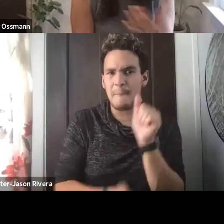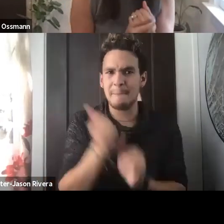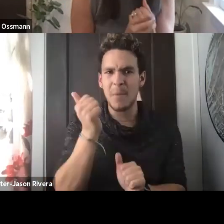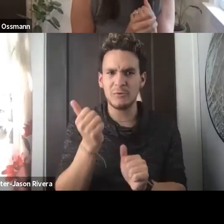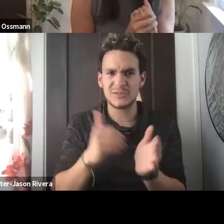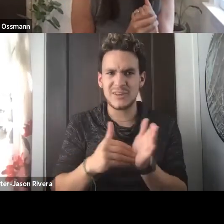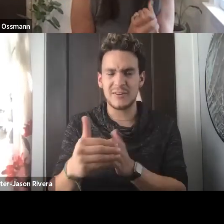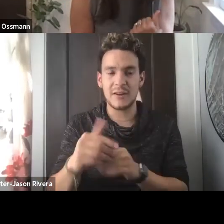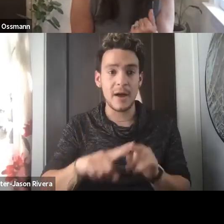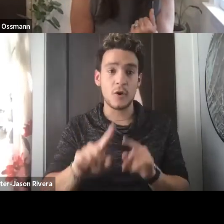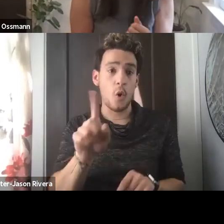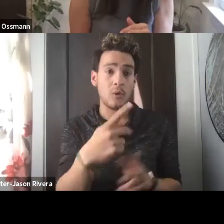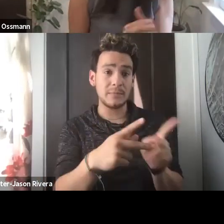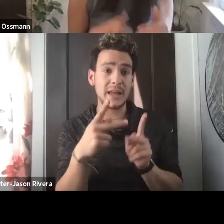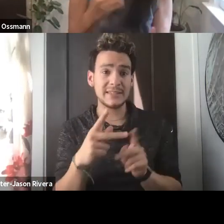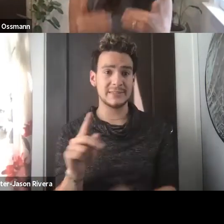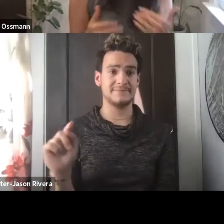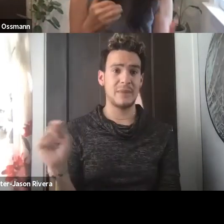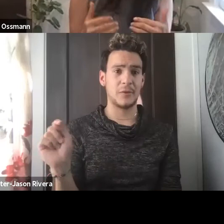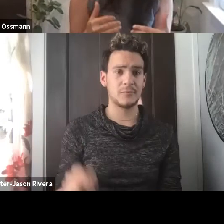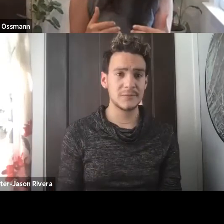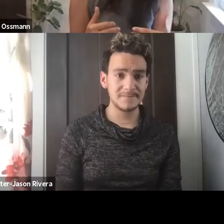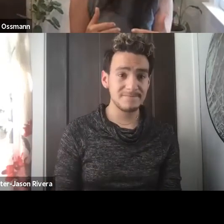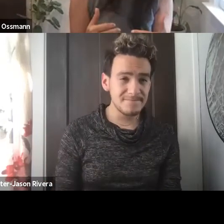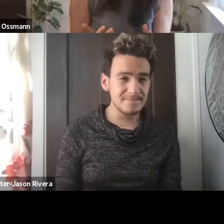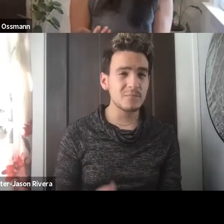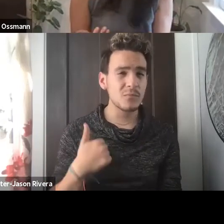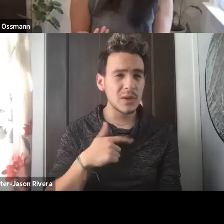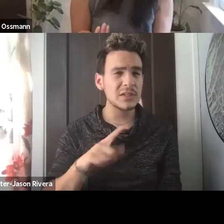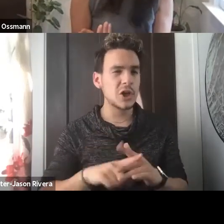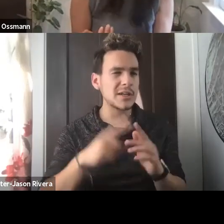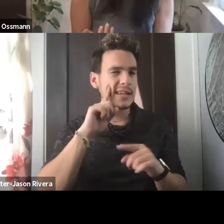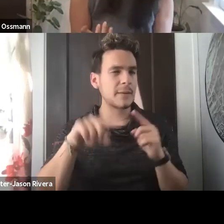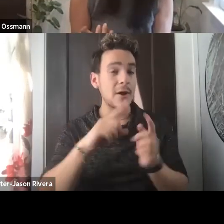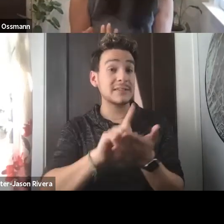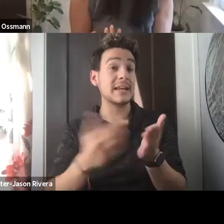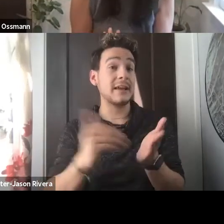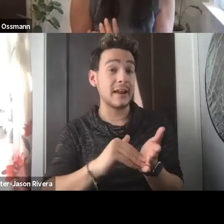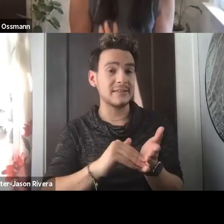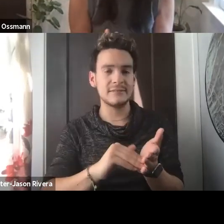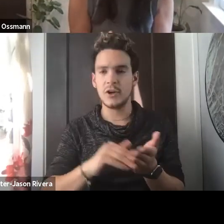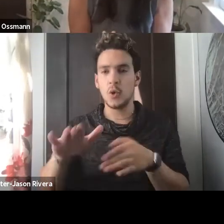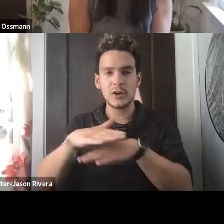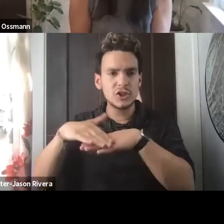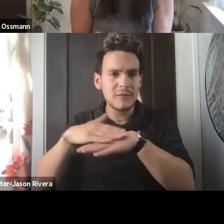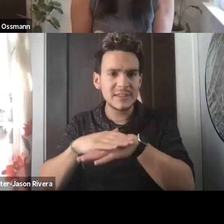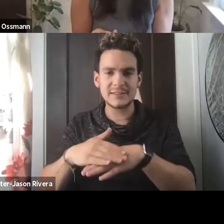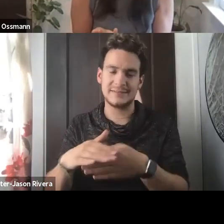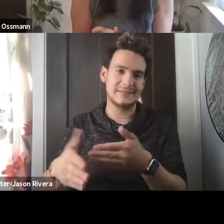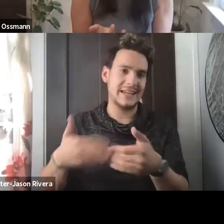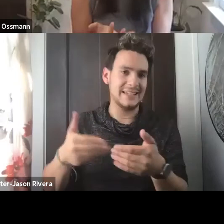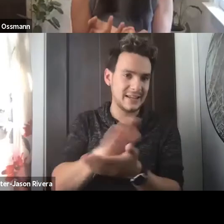yet that's the place where you find it in an office. So when we start to think about redesign, it is not only in your surfaces, right, that are easy to